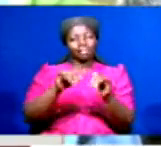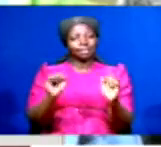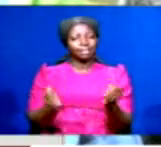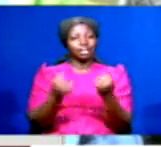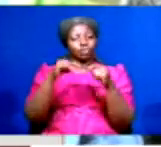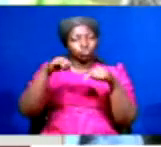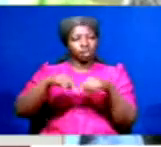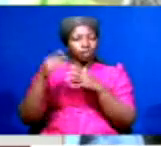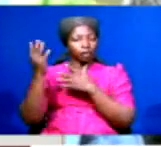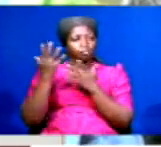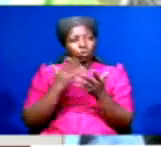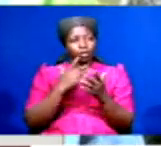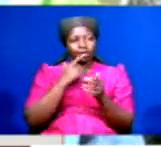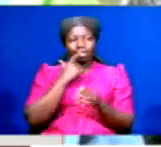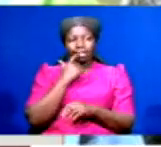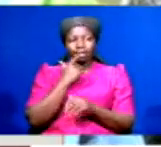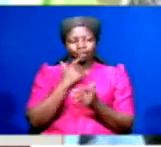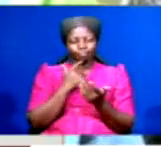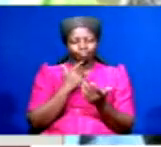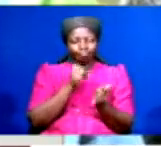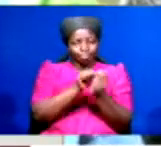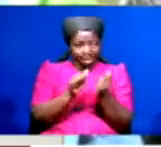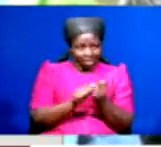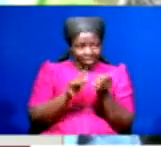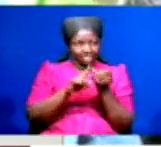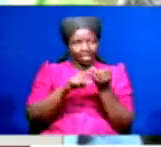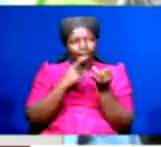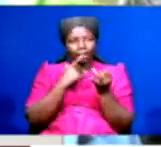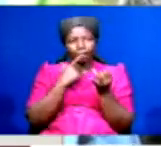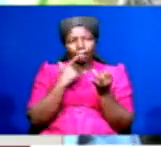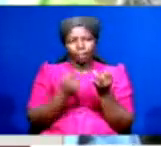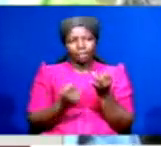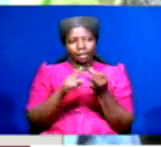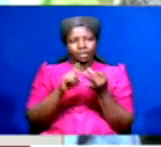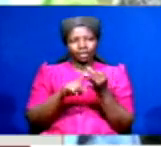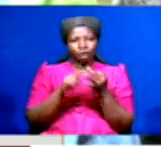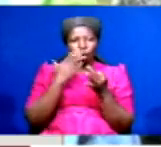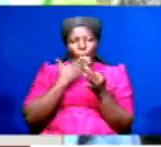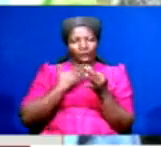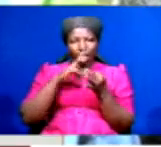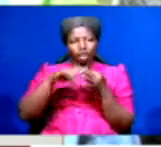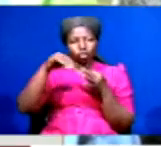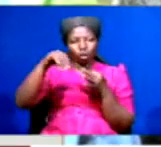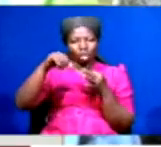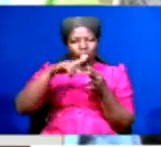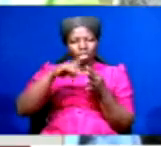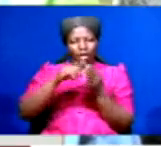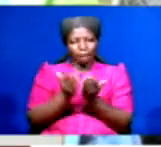maize, beans, oil, salt, plates and spoons,